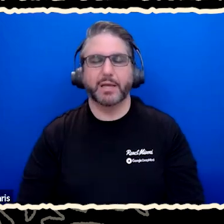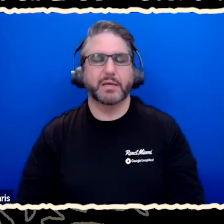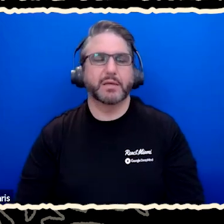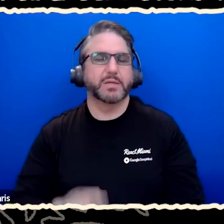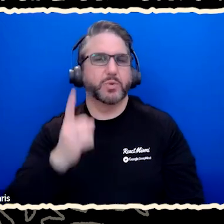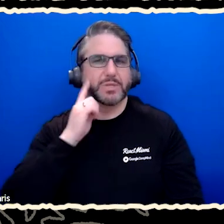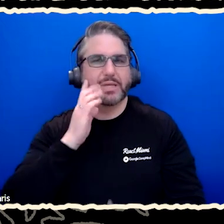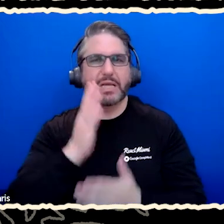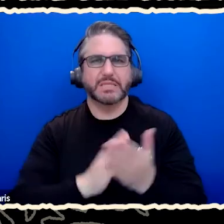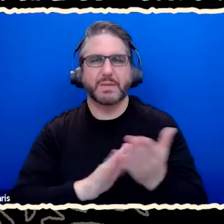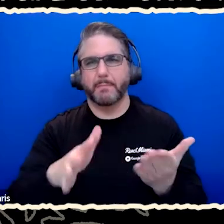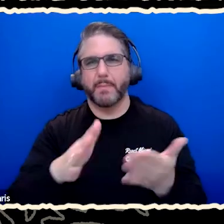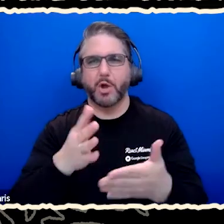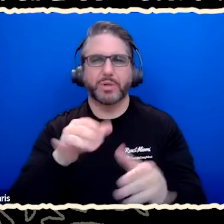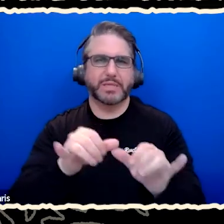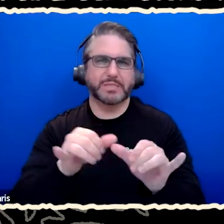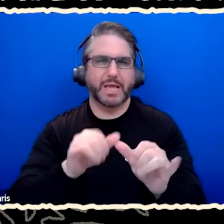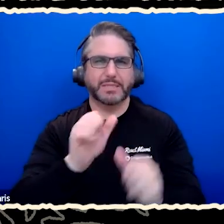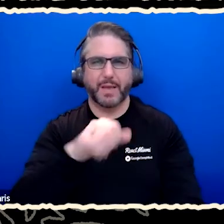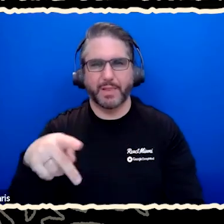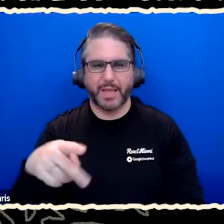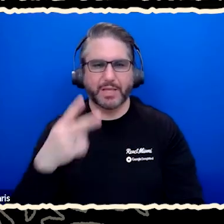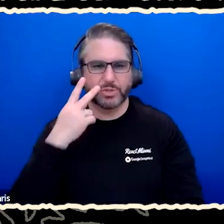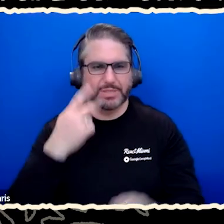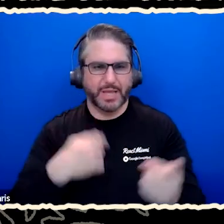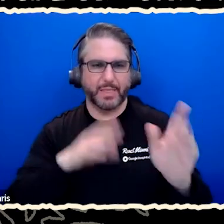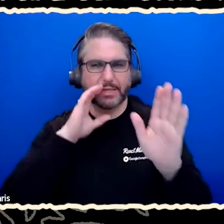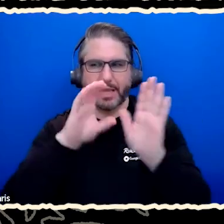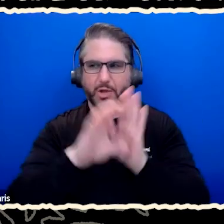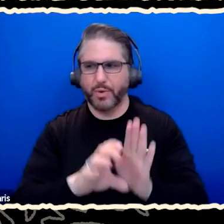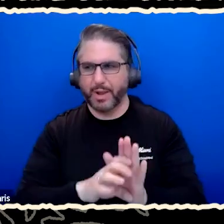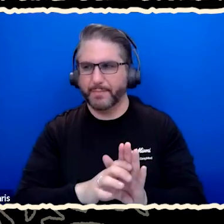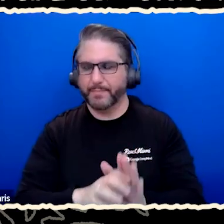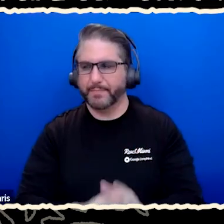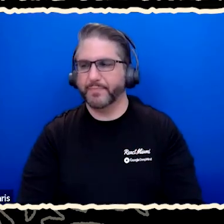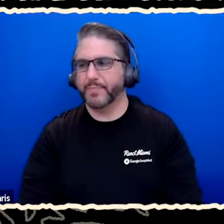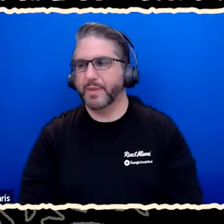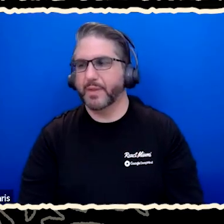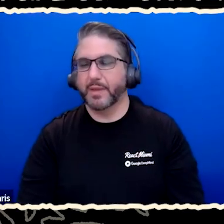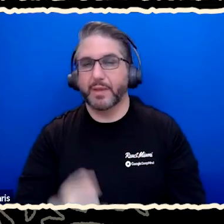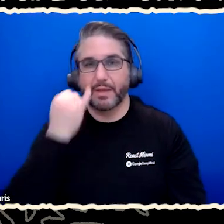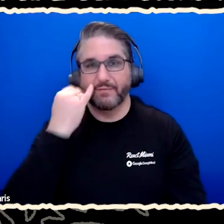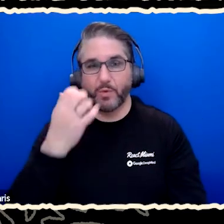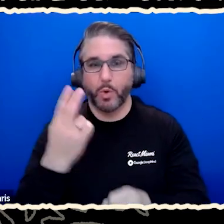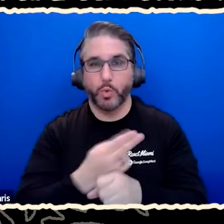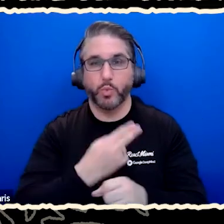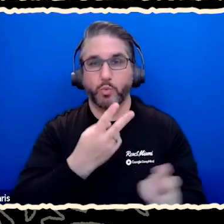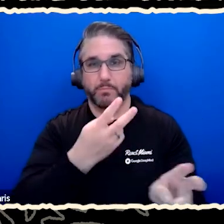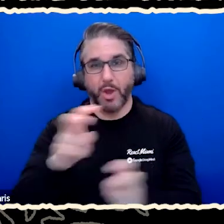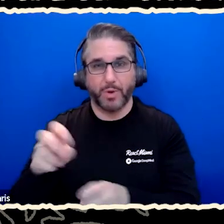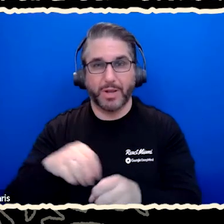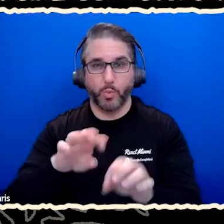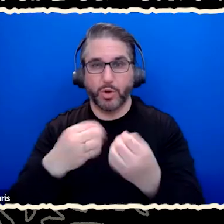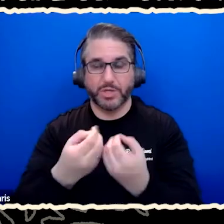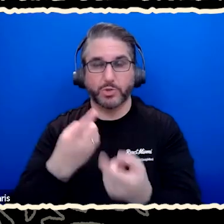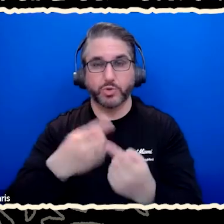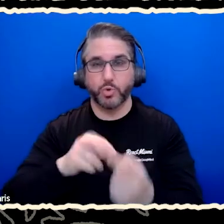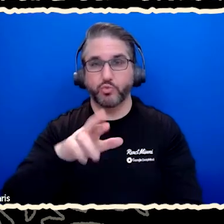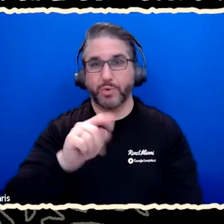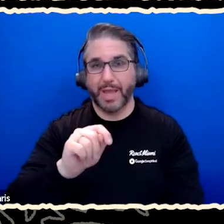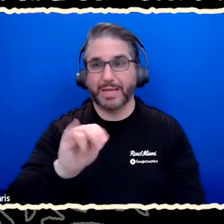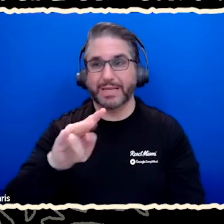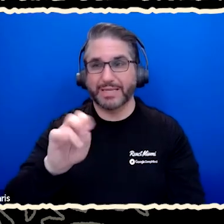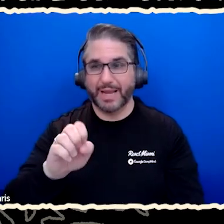moderately sized application that's shown on the diagram. And if you would like to migrate in your organization to the React Native tech